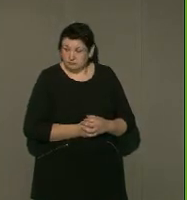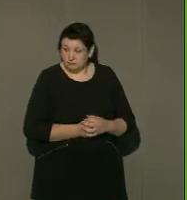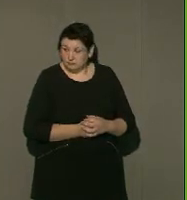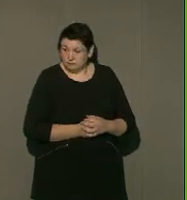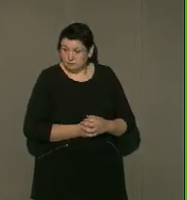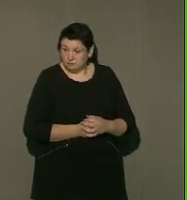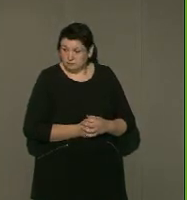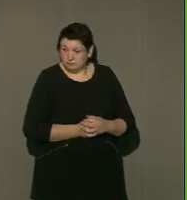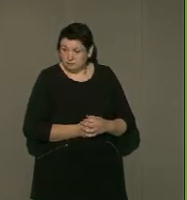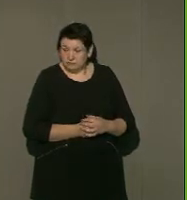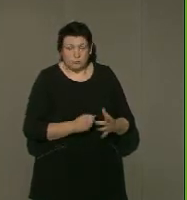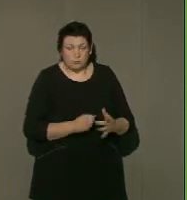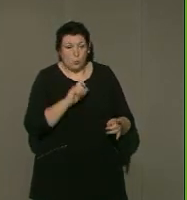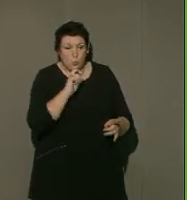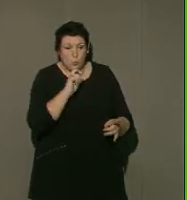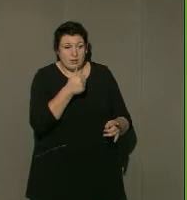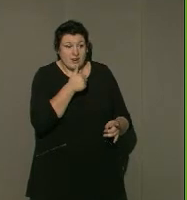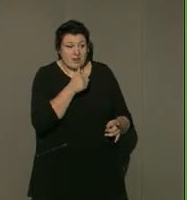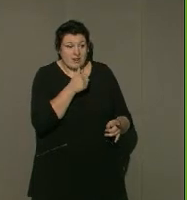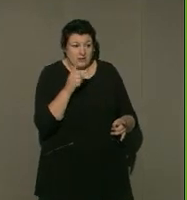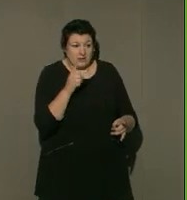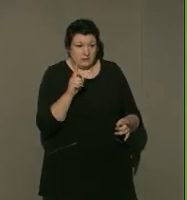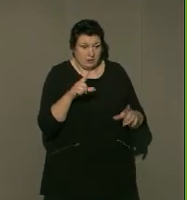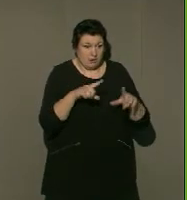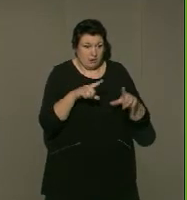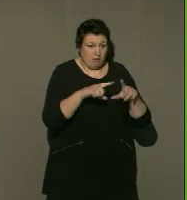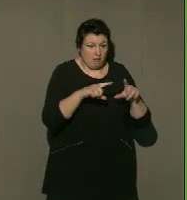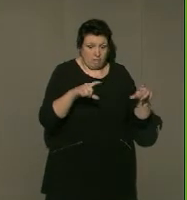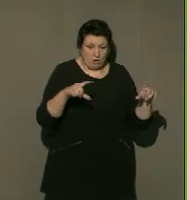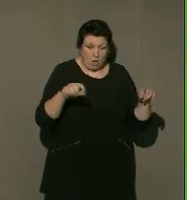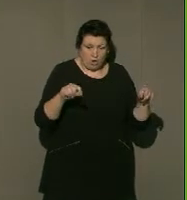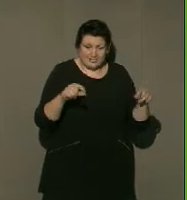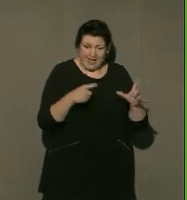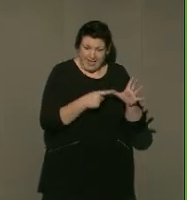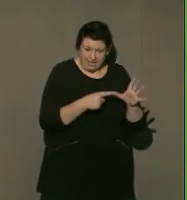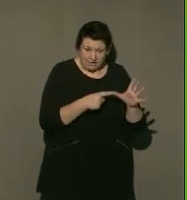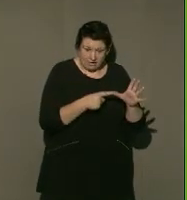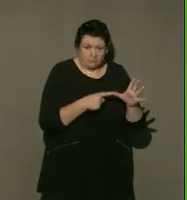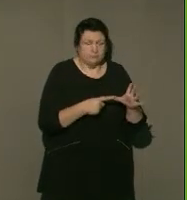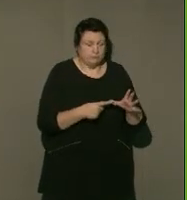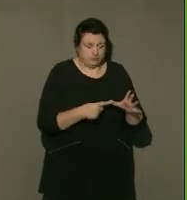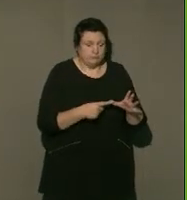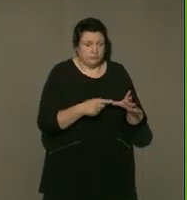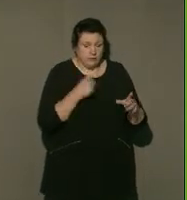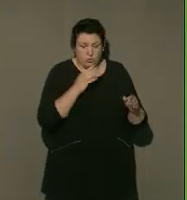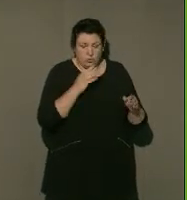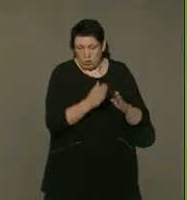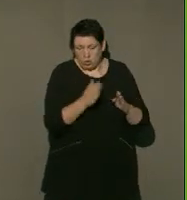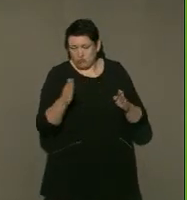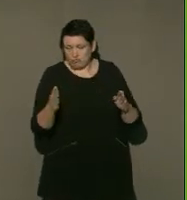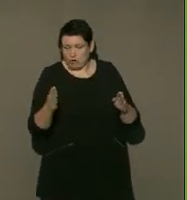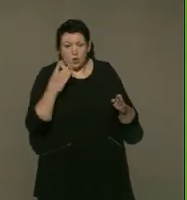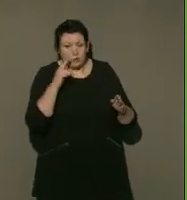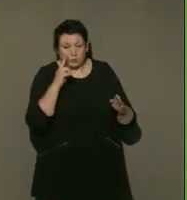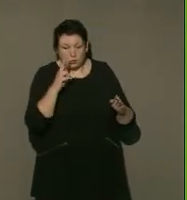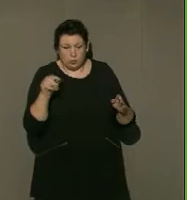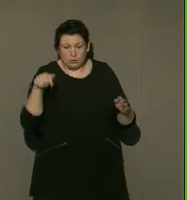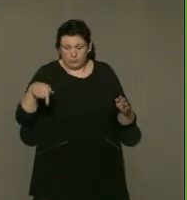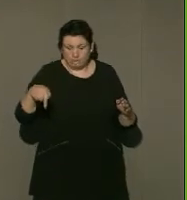We will be using card A, the one at the right-hand end as you look at it.